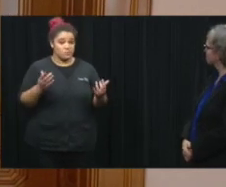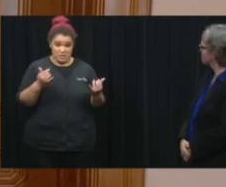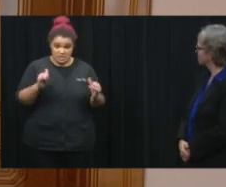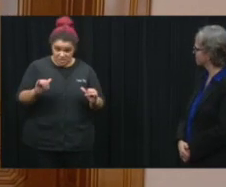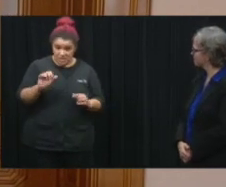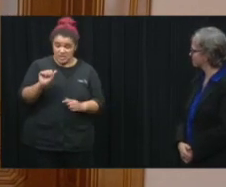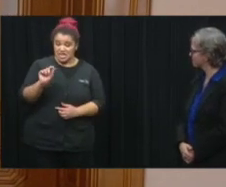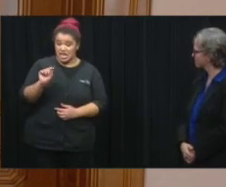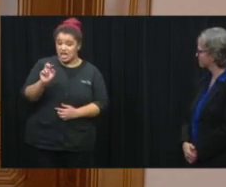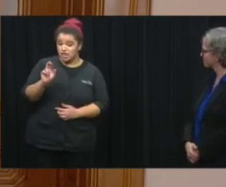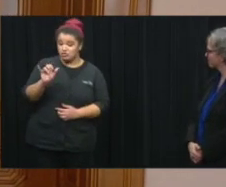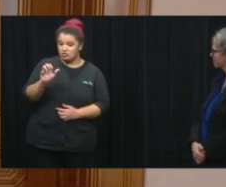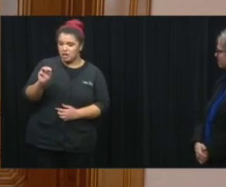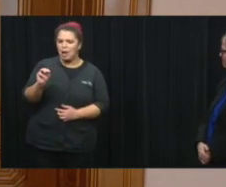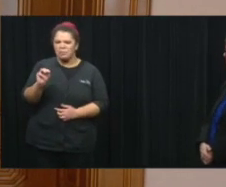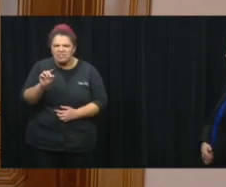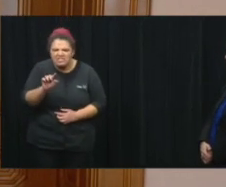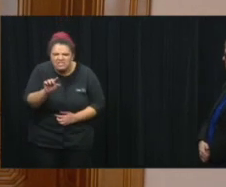little bit.